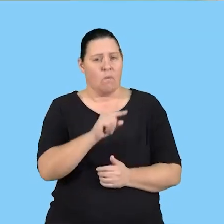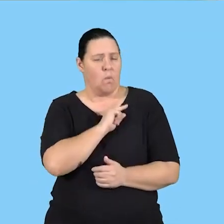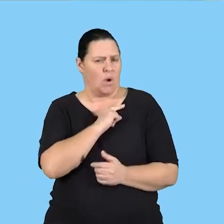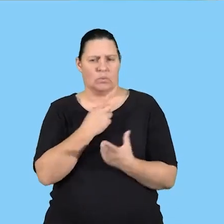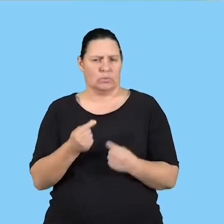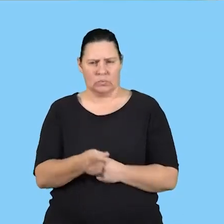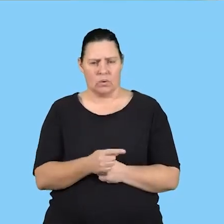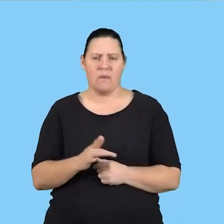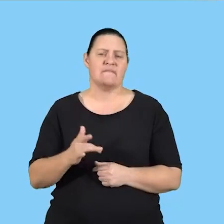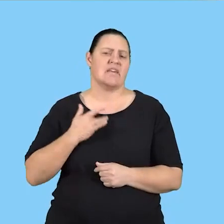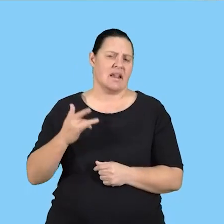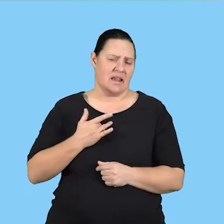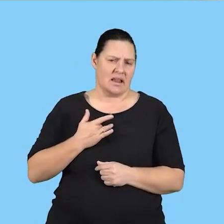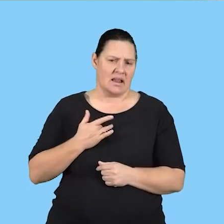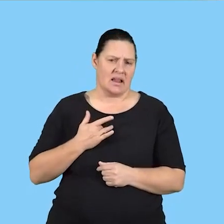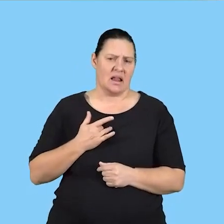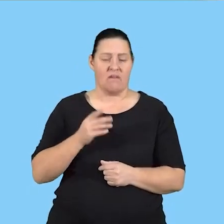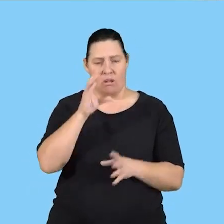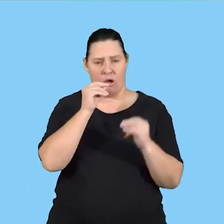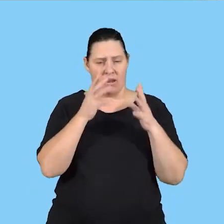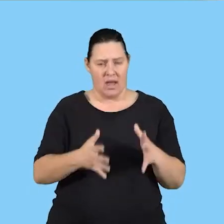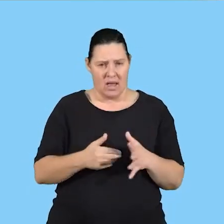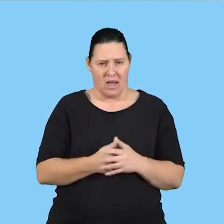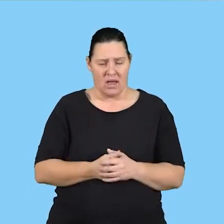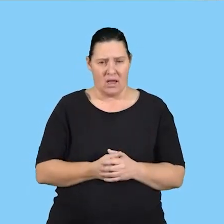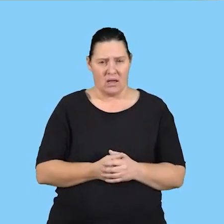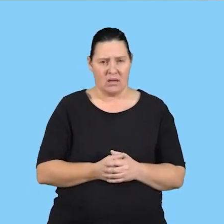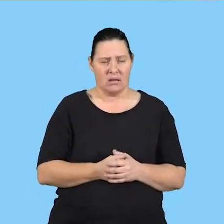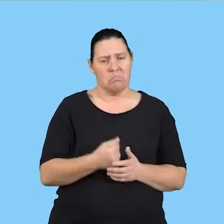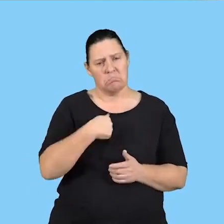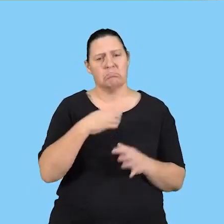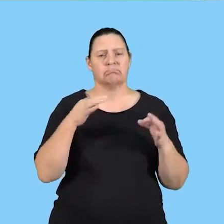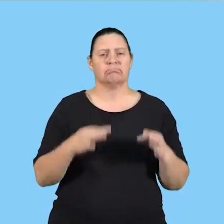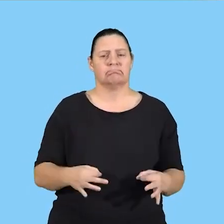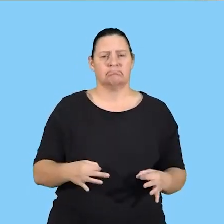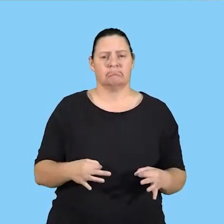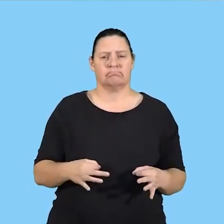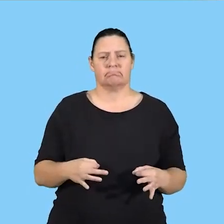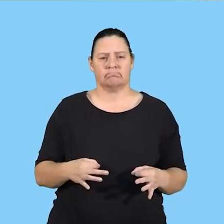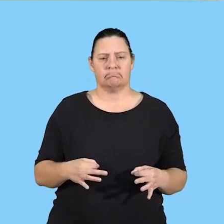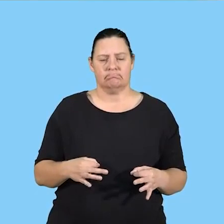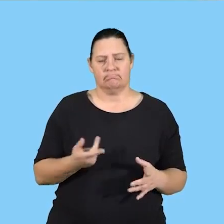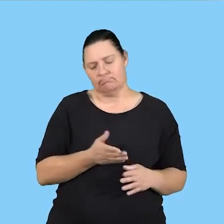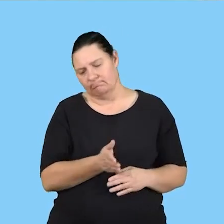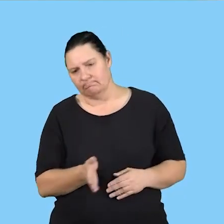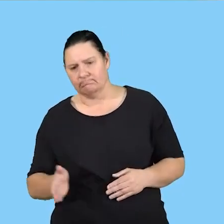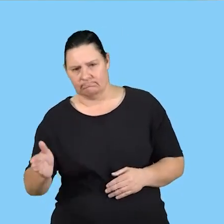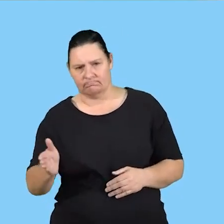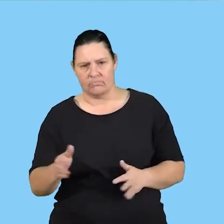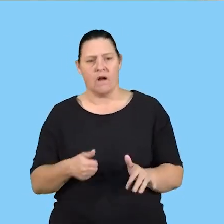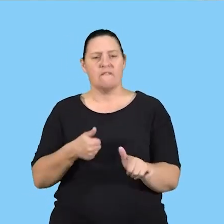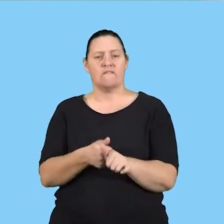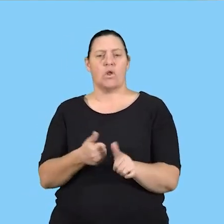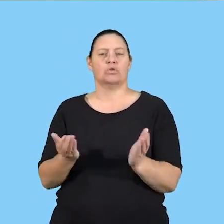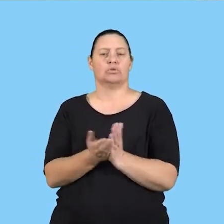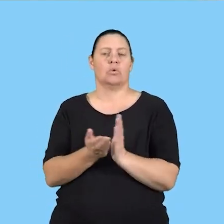we did this, we felt that if a learner decides to take another route or follow